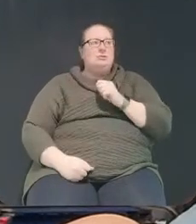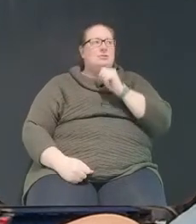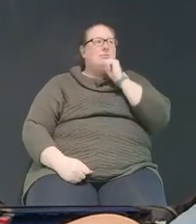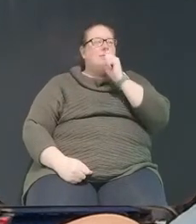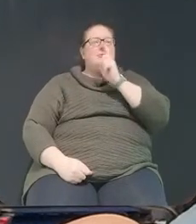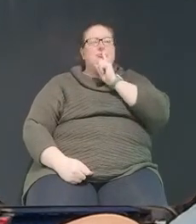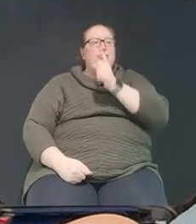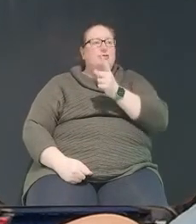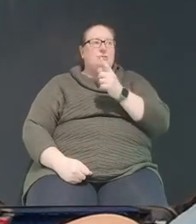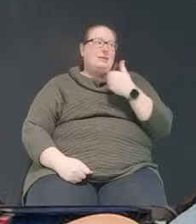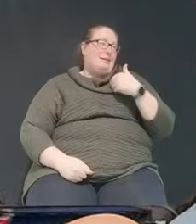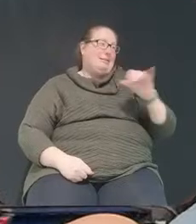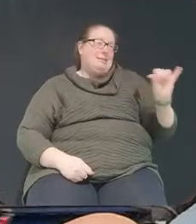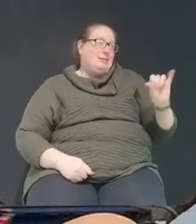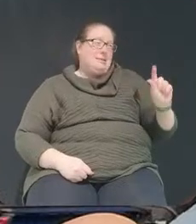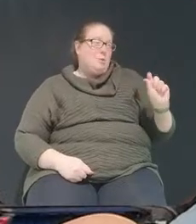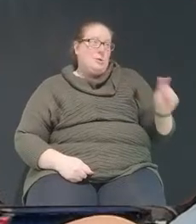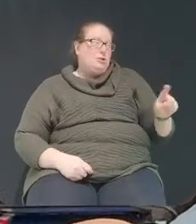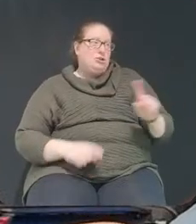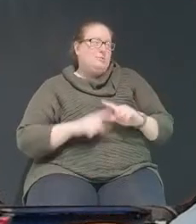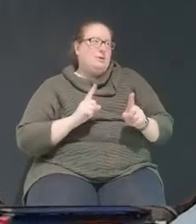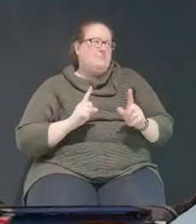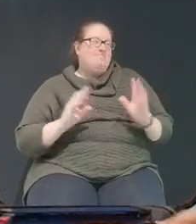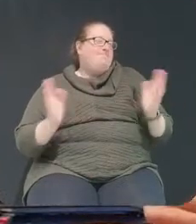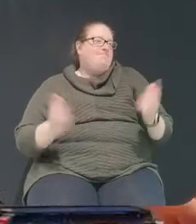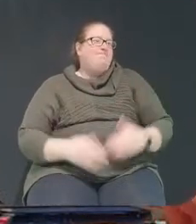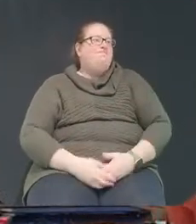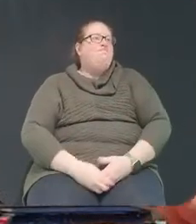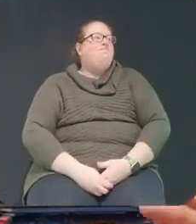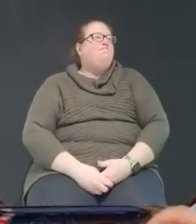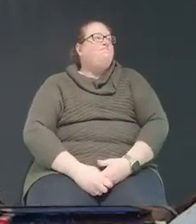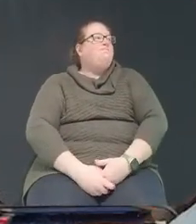really sure. I had the same question.